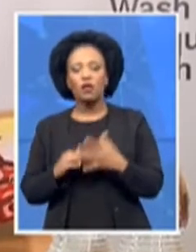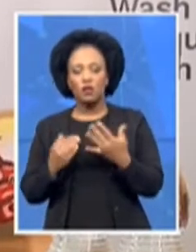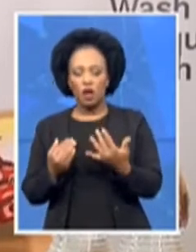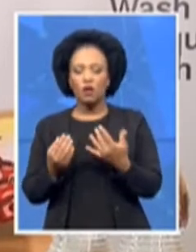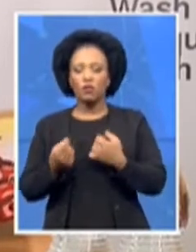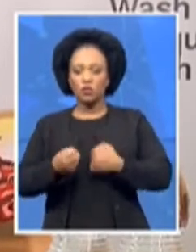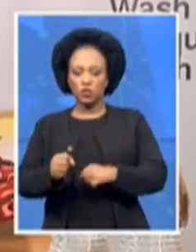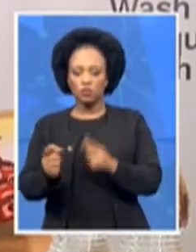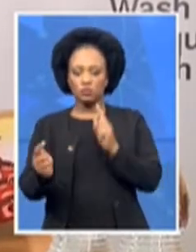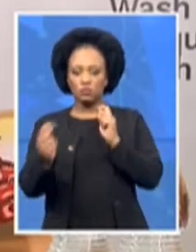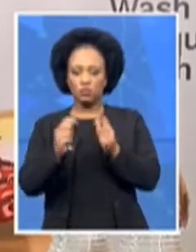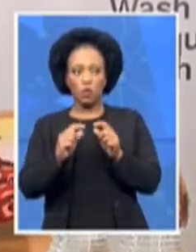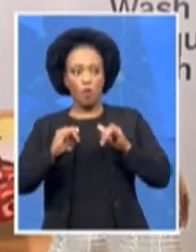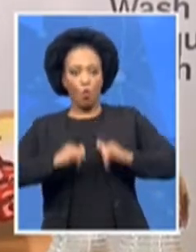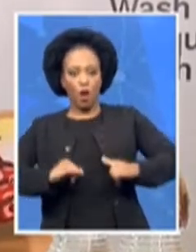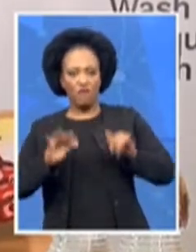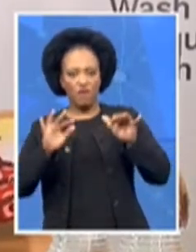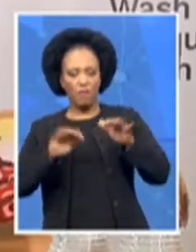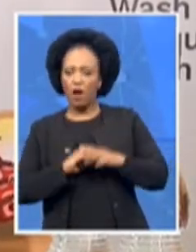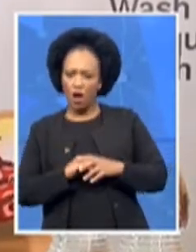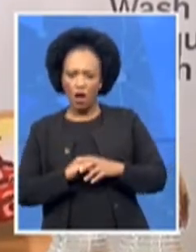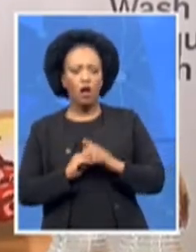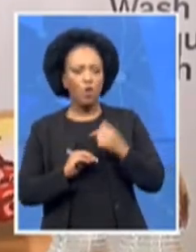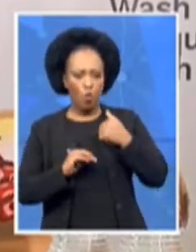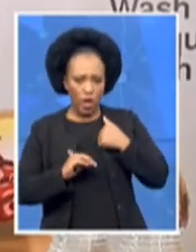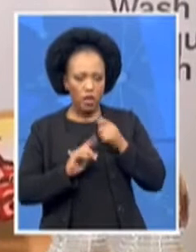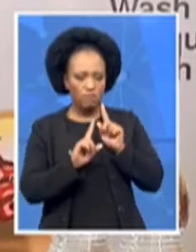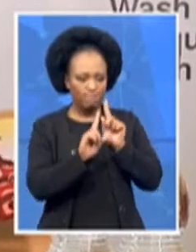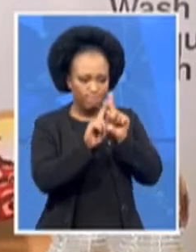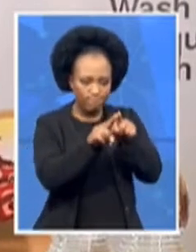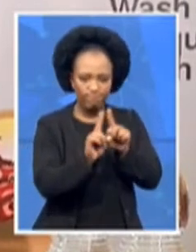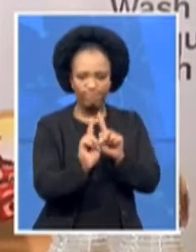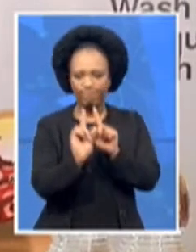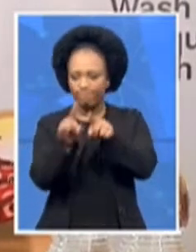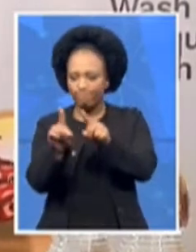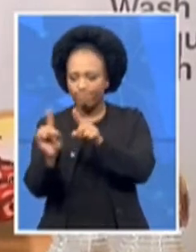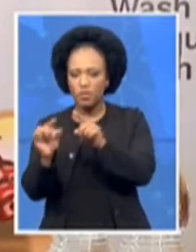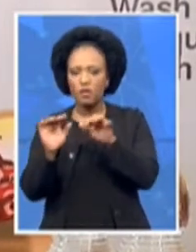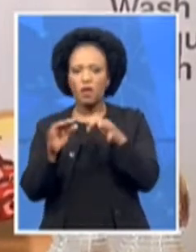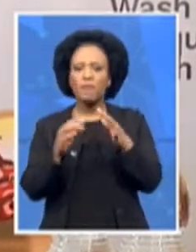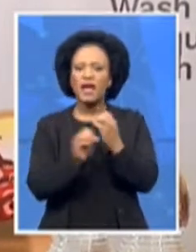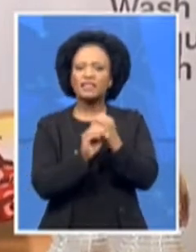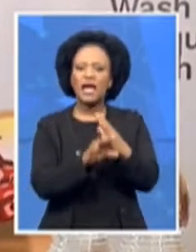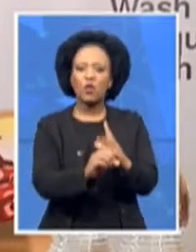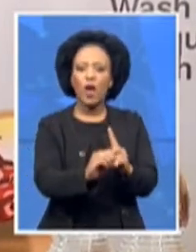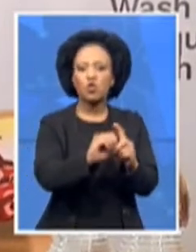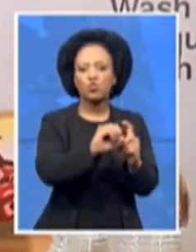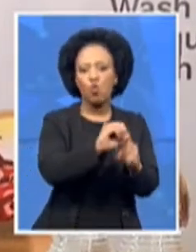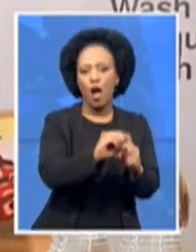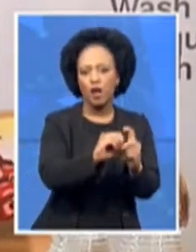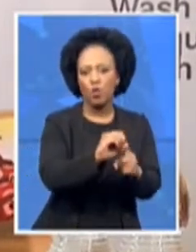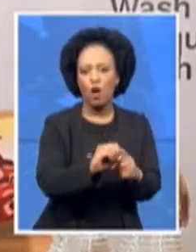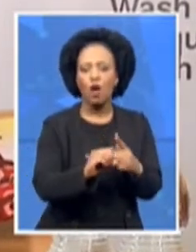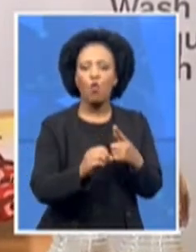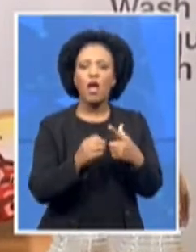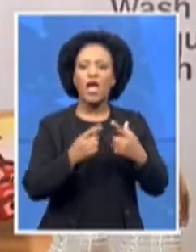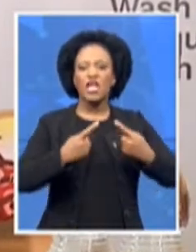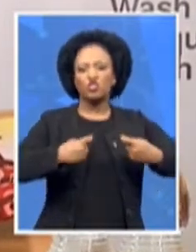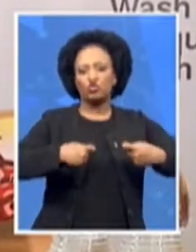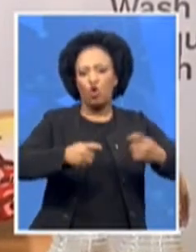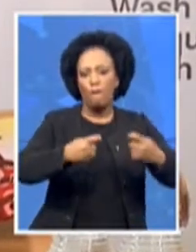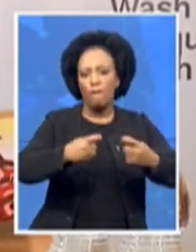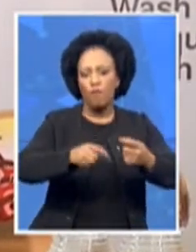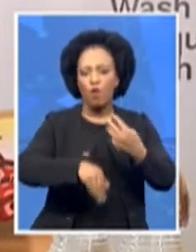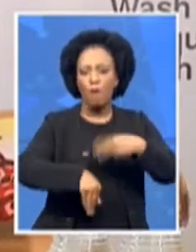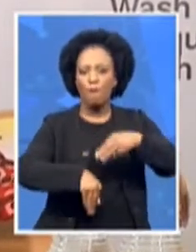go to them. I started in Kwakwa working with my people where we were in the shopping mall. During month end, when many people are